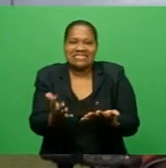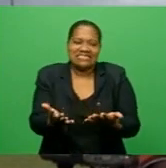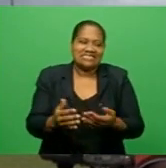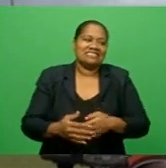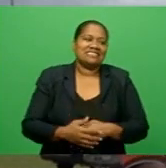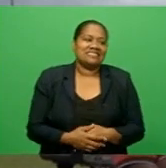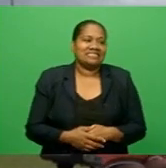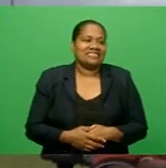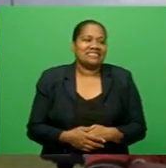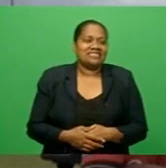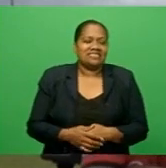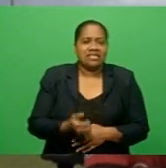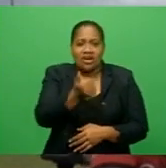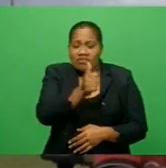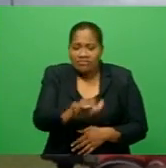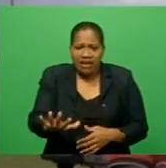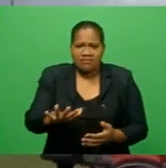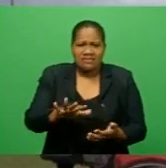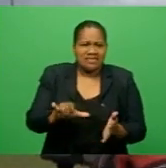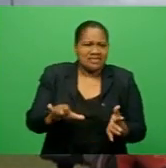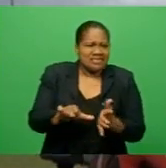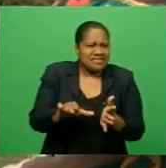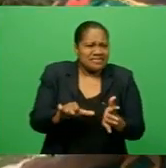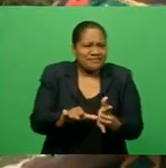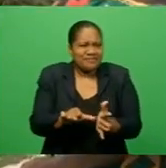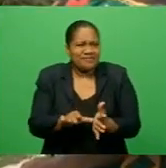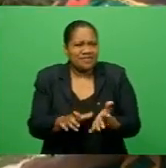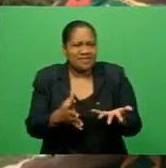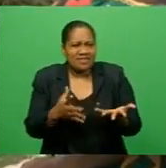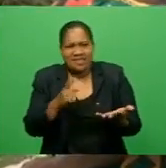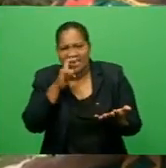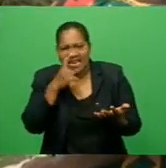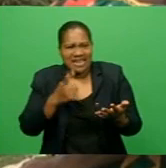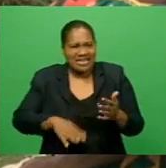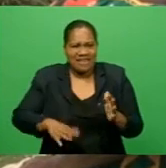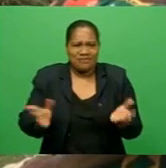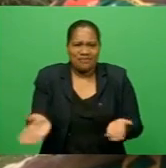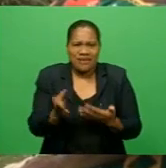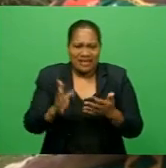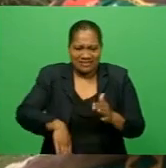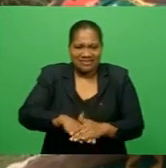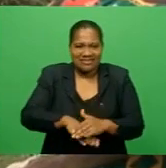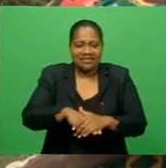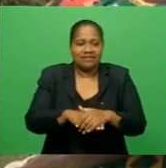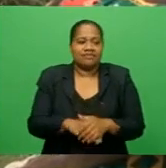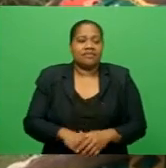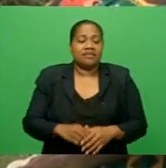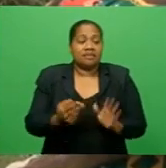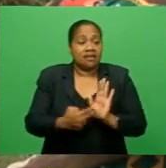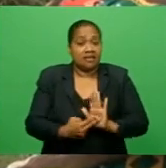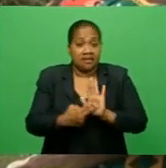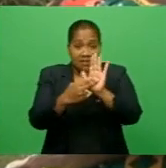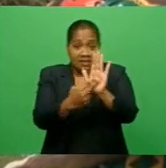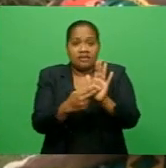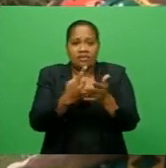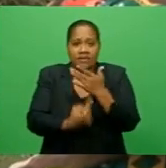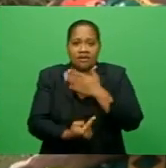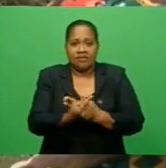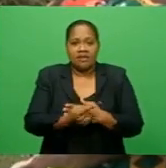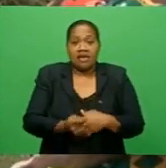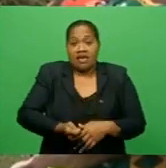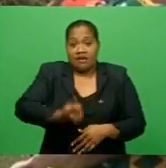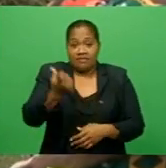hard. We can play football on it. The Jet Setters' semi-final opponent will be known after tonight's final